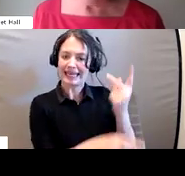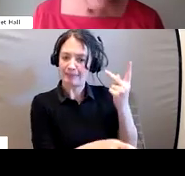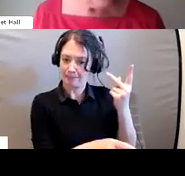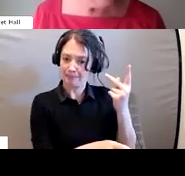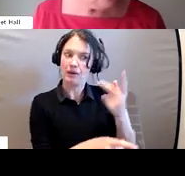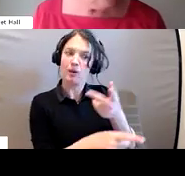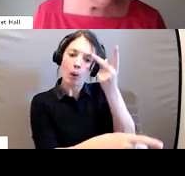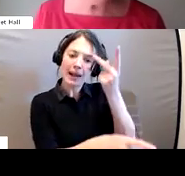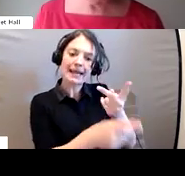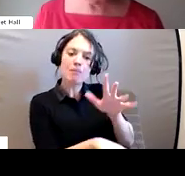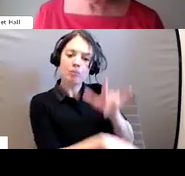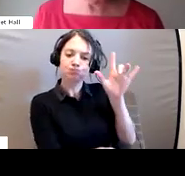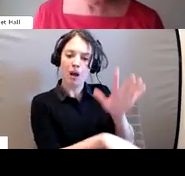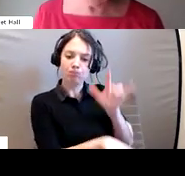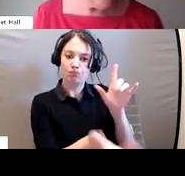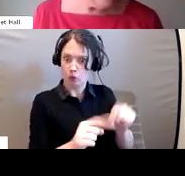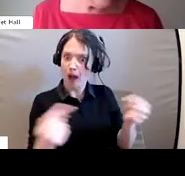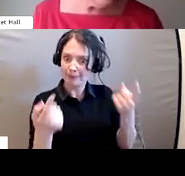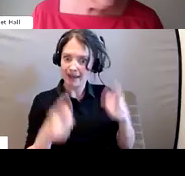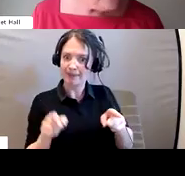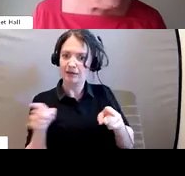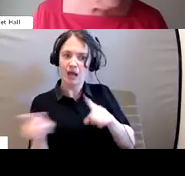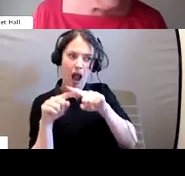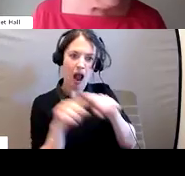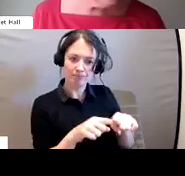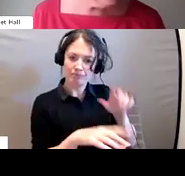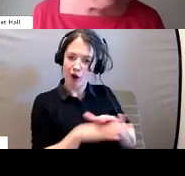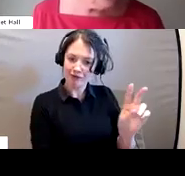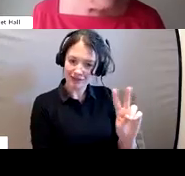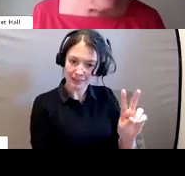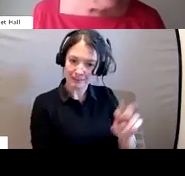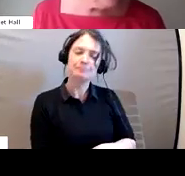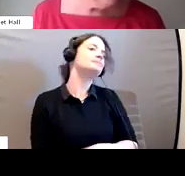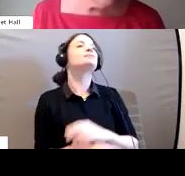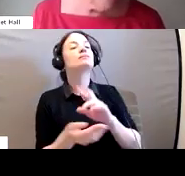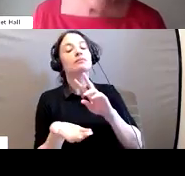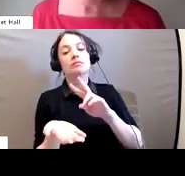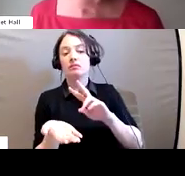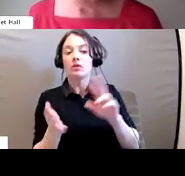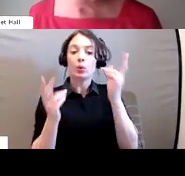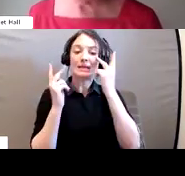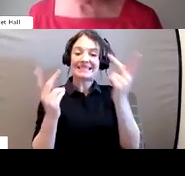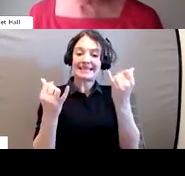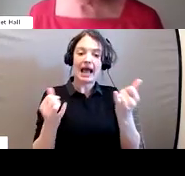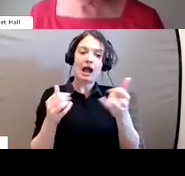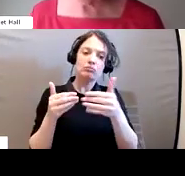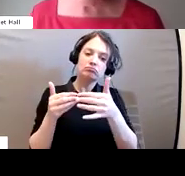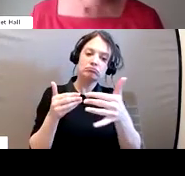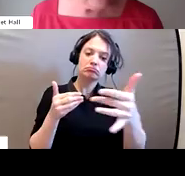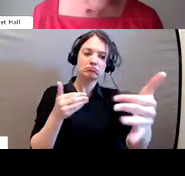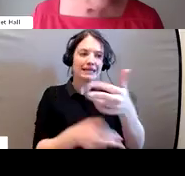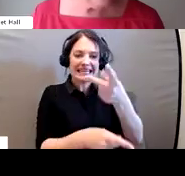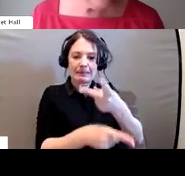keeping the exploitation going. And this explains their determination to maintain that